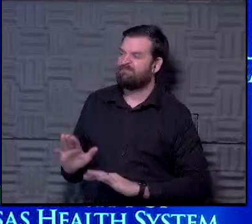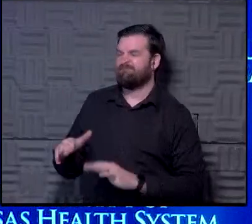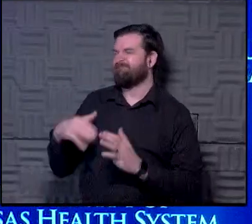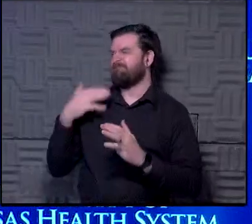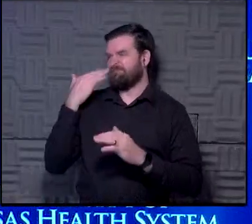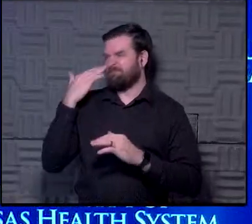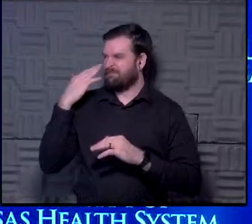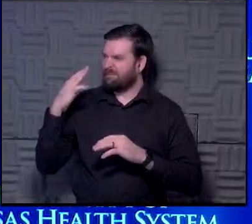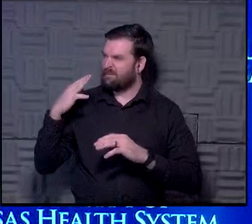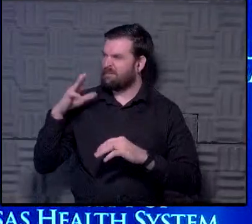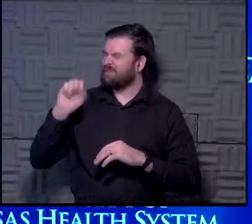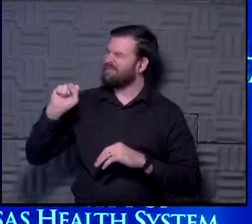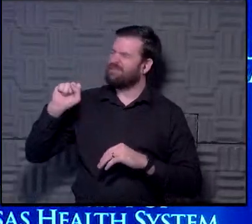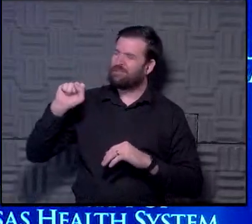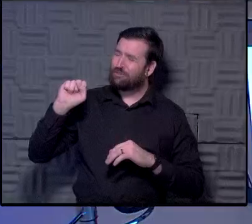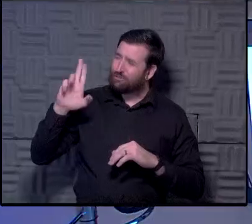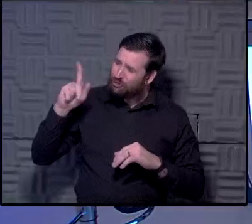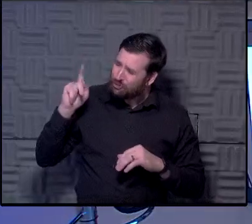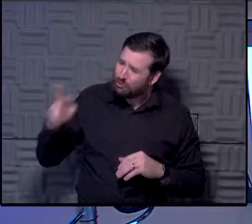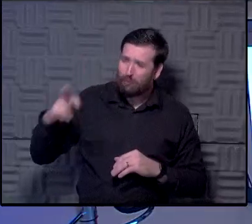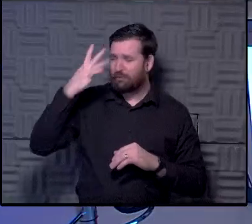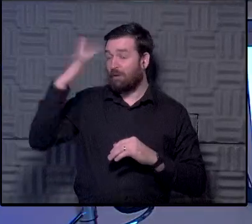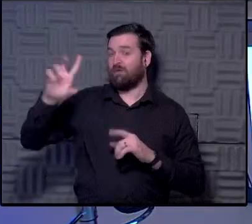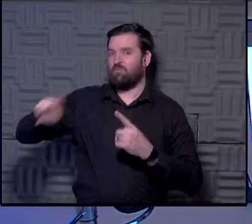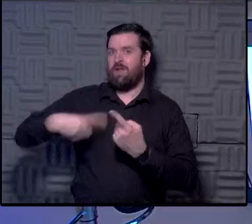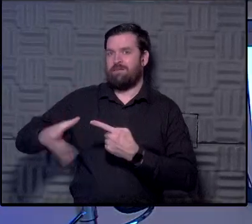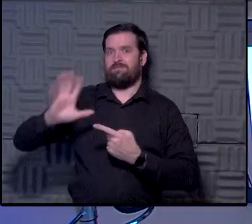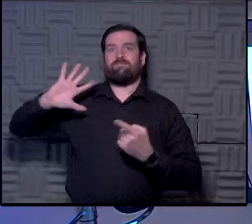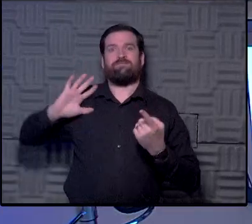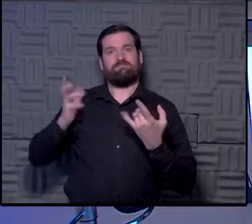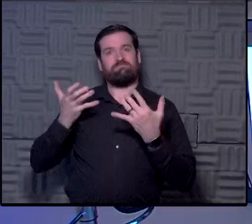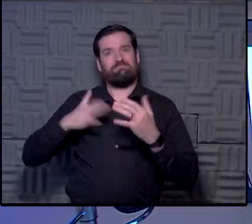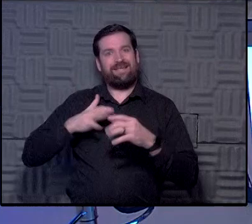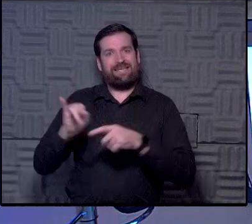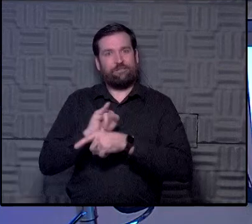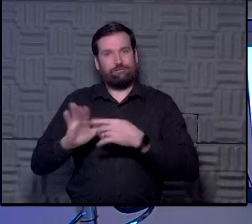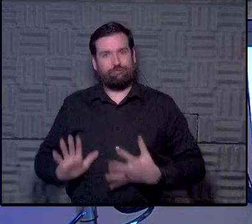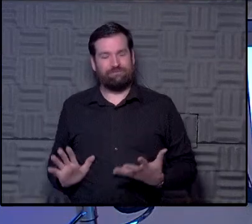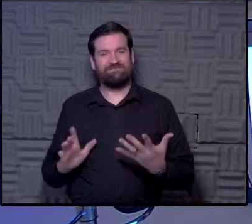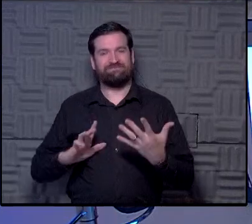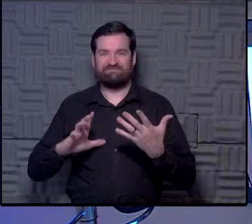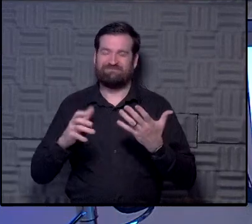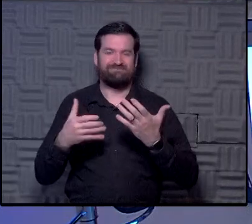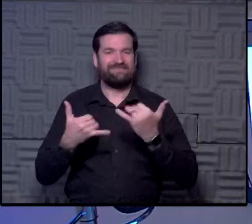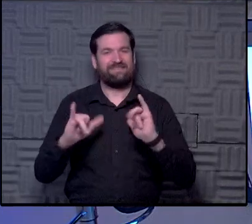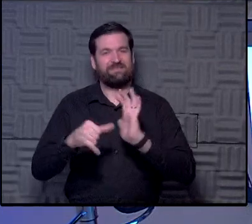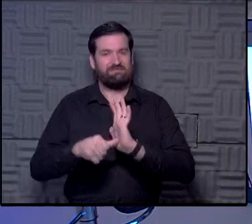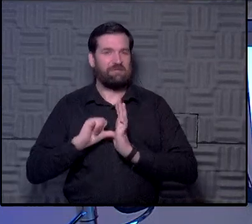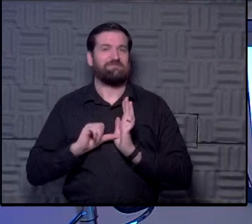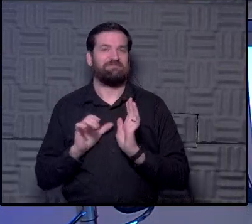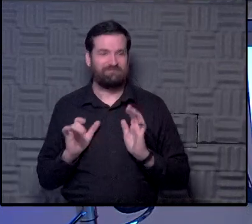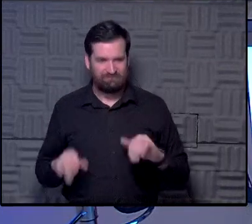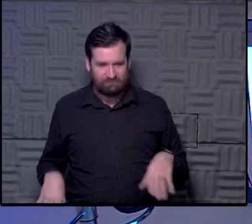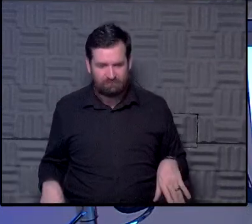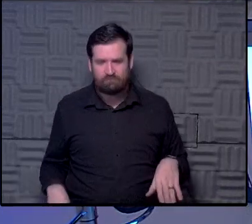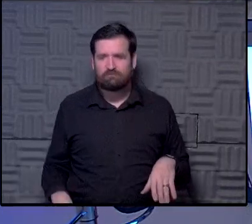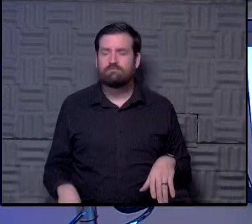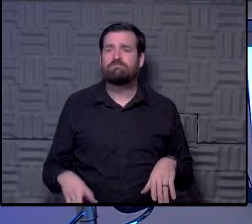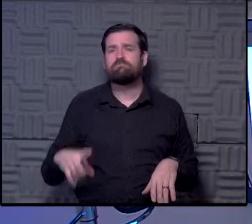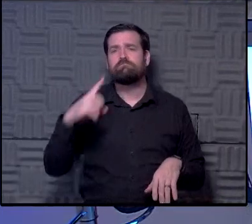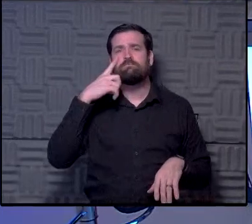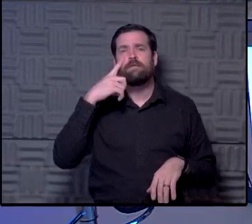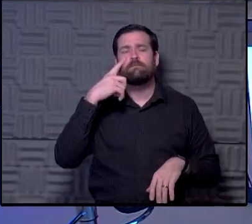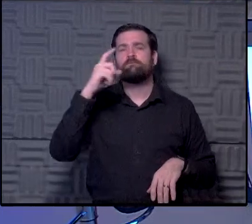smart back when you were my intern, and you continue to impress me, David Lisbon. That was outstanding. Thank you. So what do you think needs